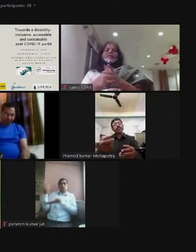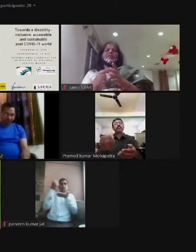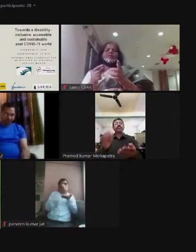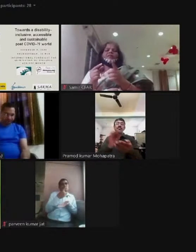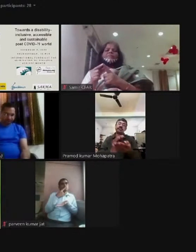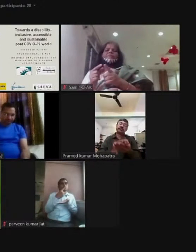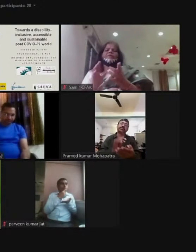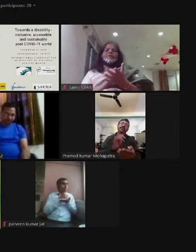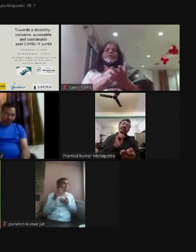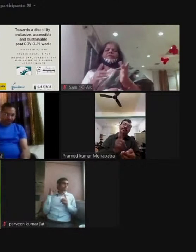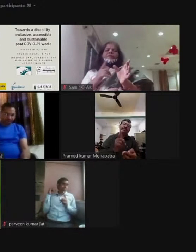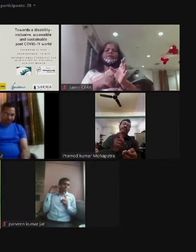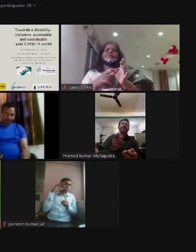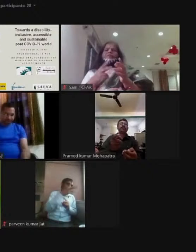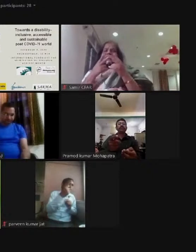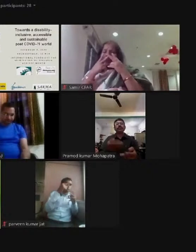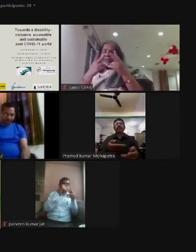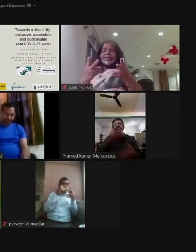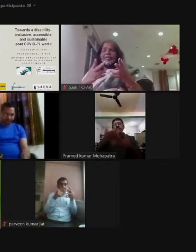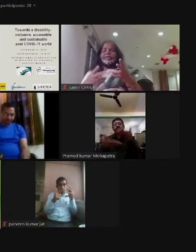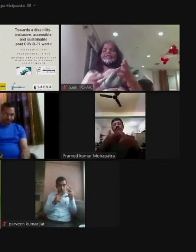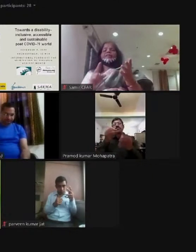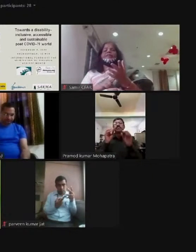have some true impact.